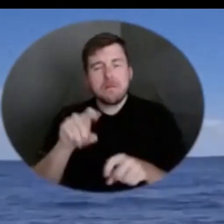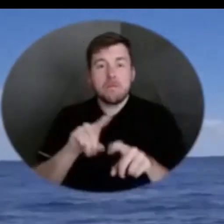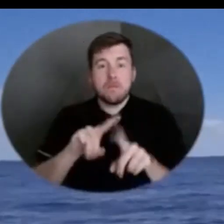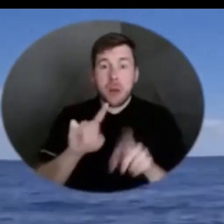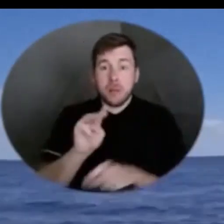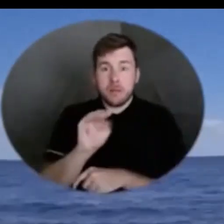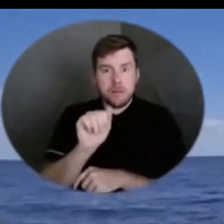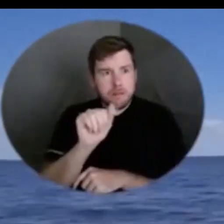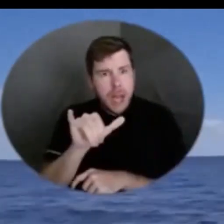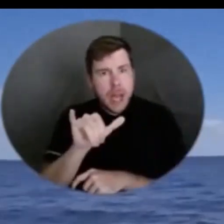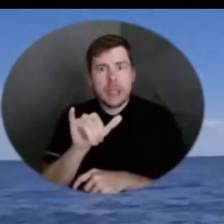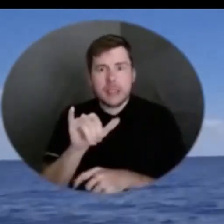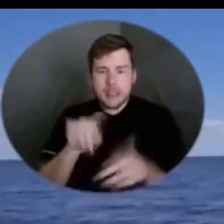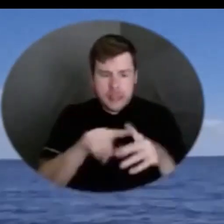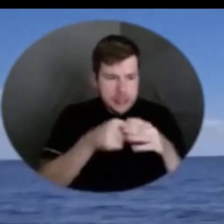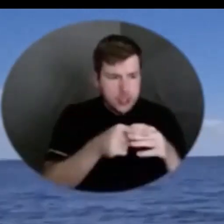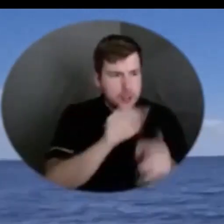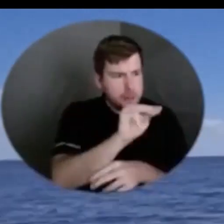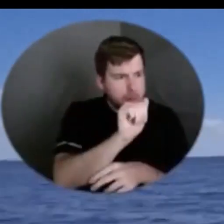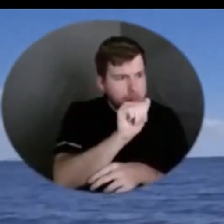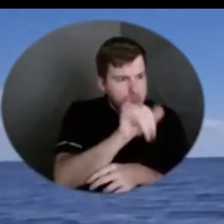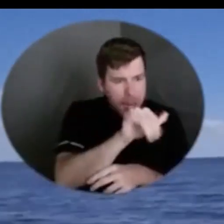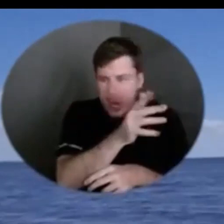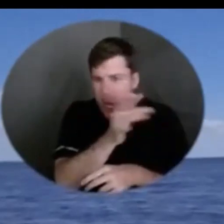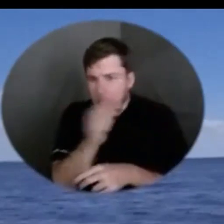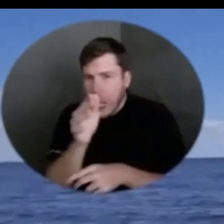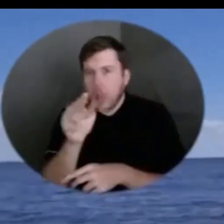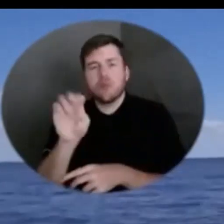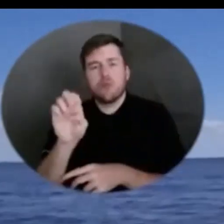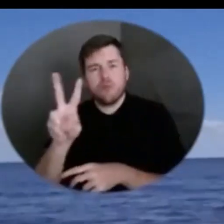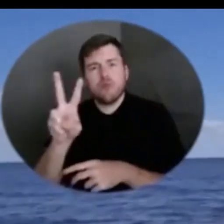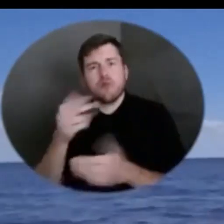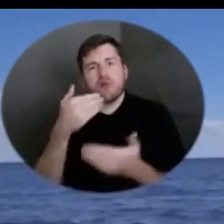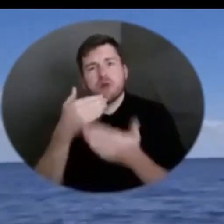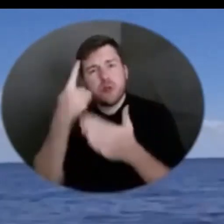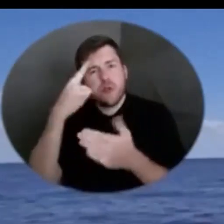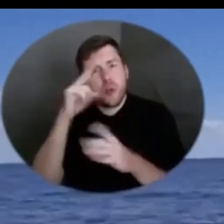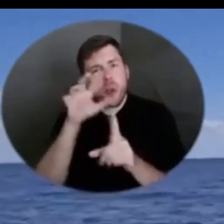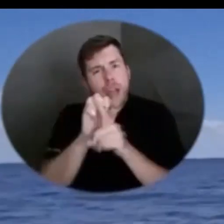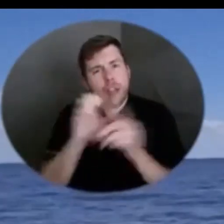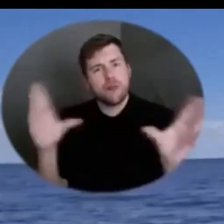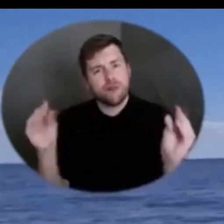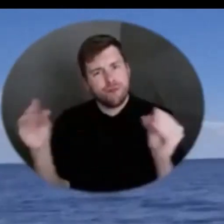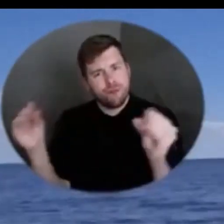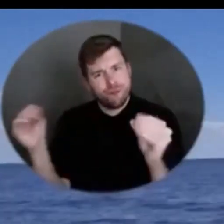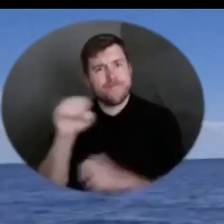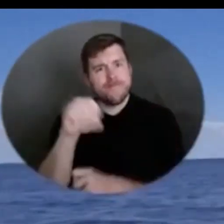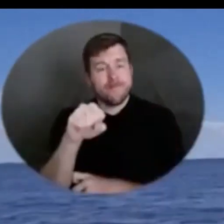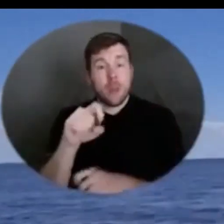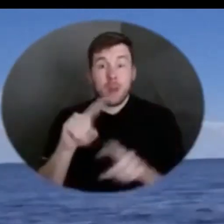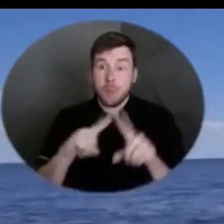Right now, May is like the beginning of their season through about November when you want to try to catch these. And like I said before, they